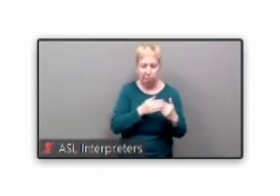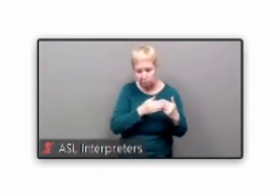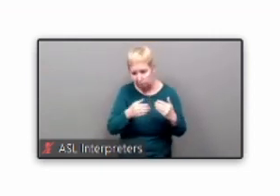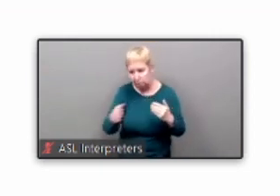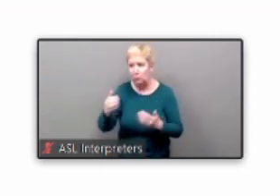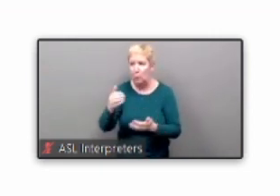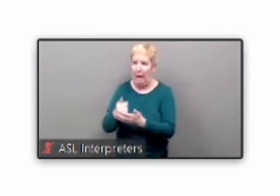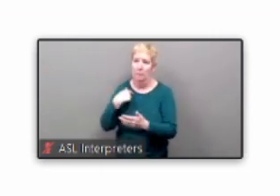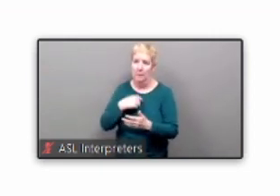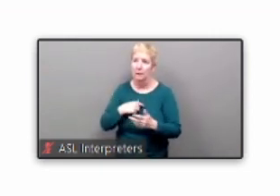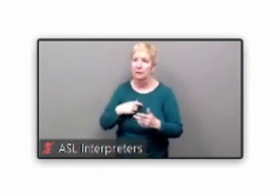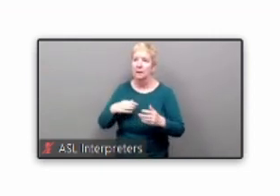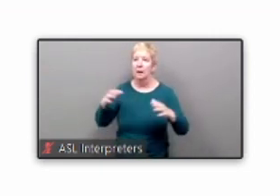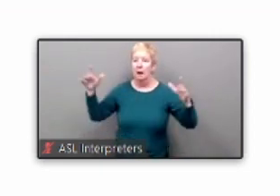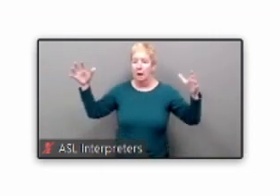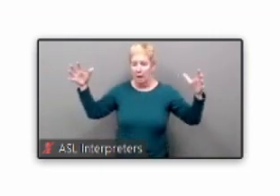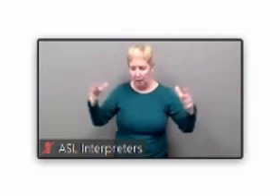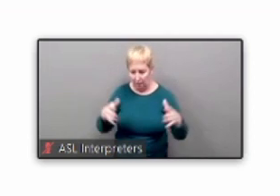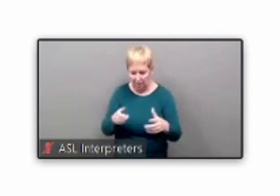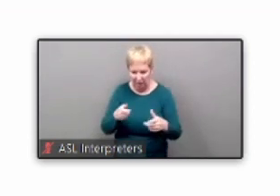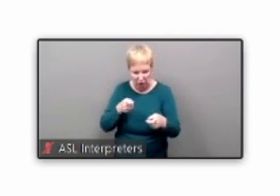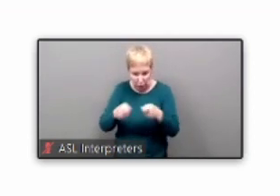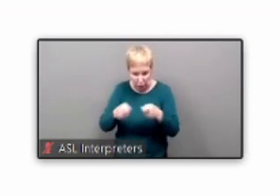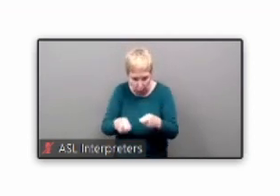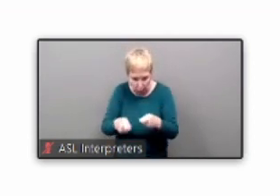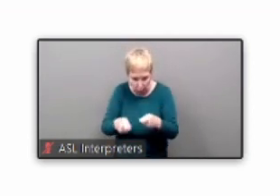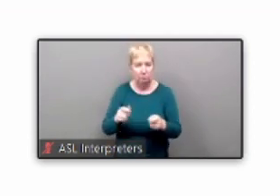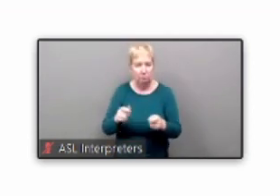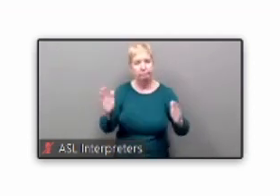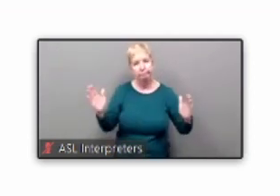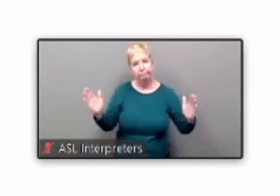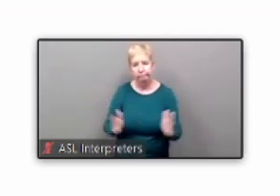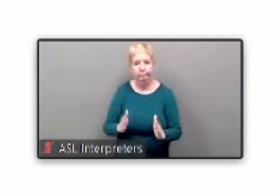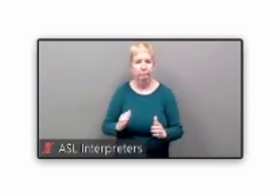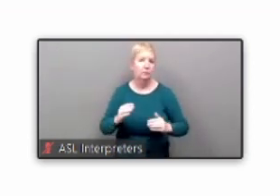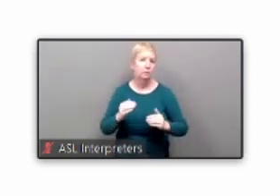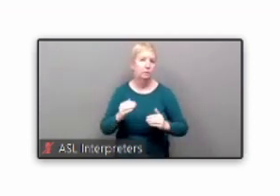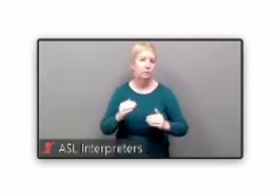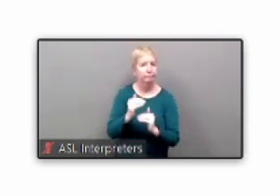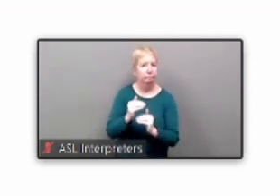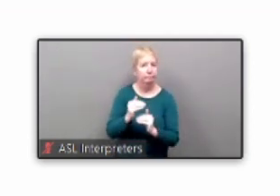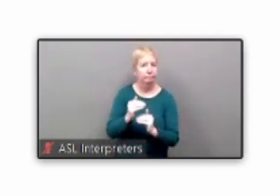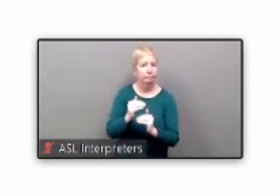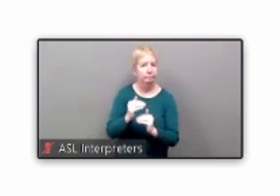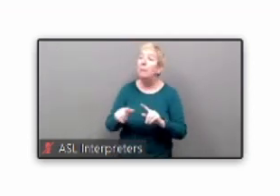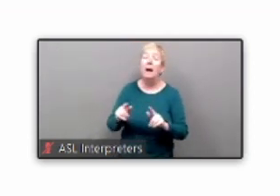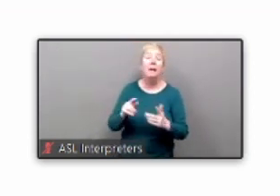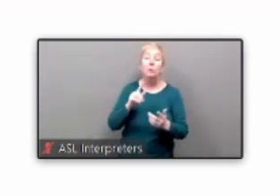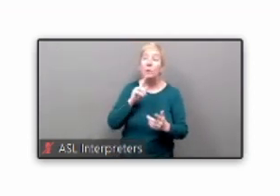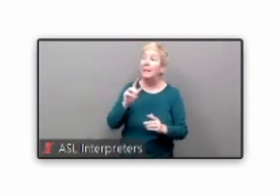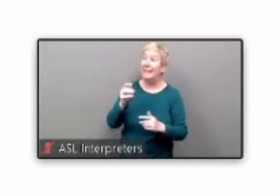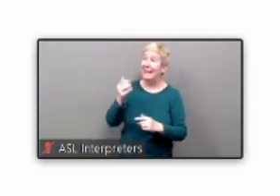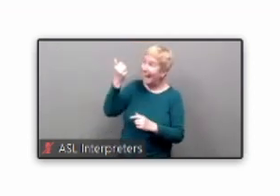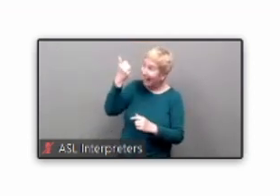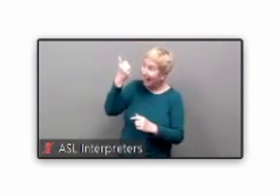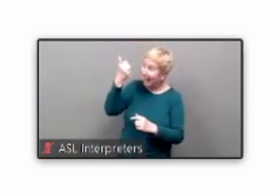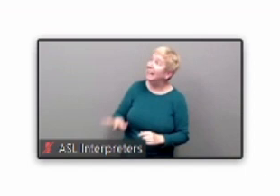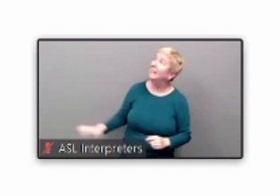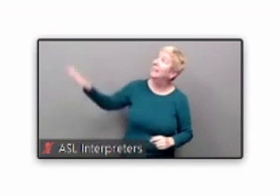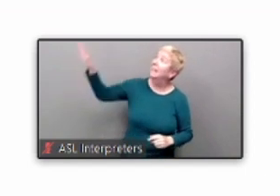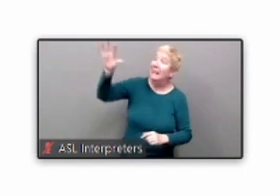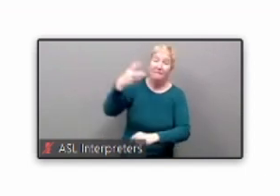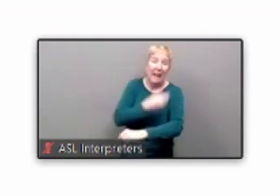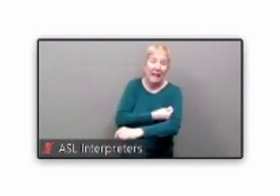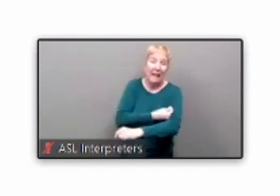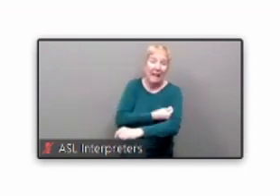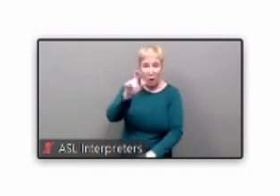pandemic under control. However, no vaccine on the market is 100% effective.